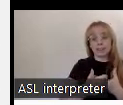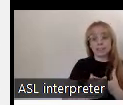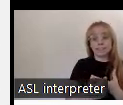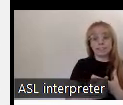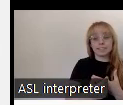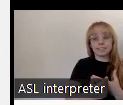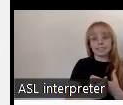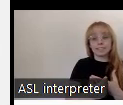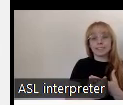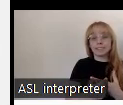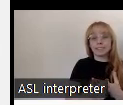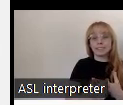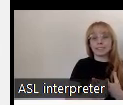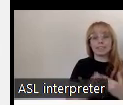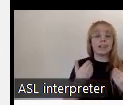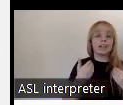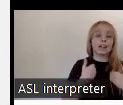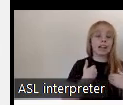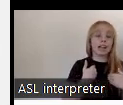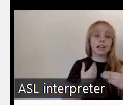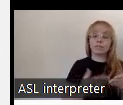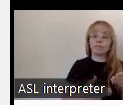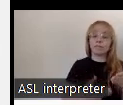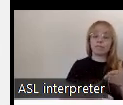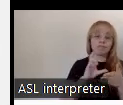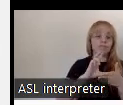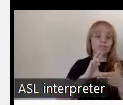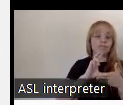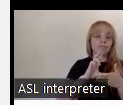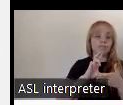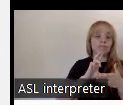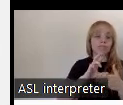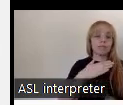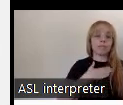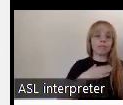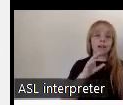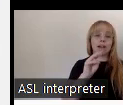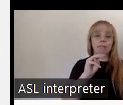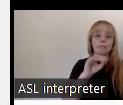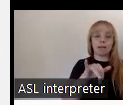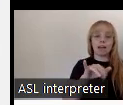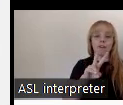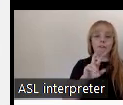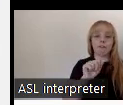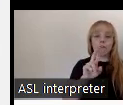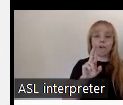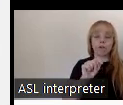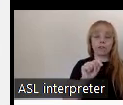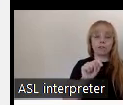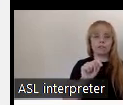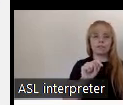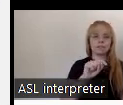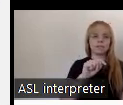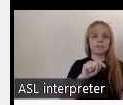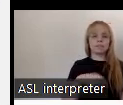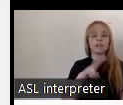us. And we're going to do an overview of the MyVault. And the first thing I want to share about